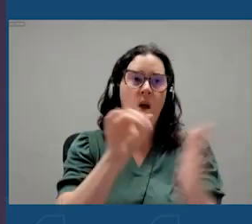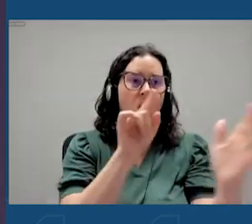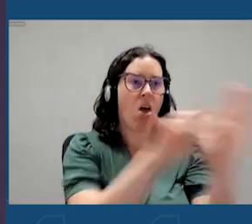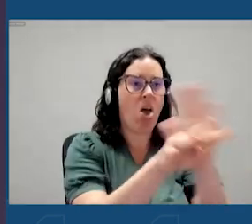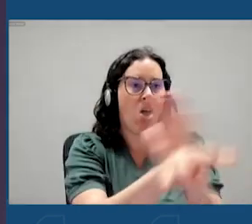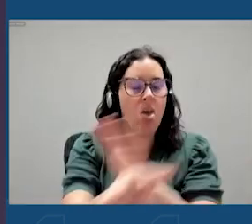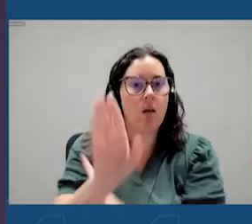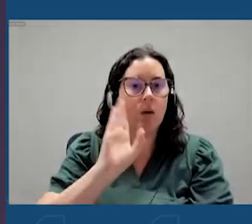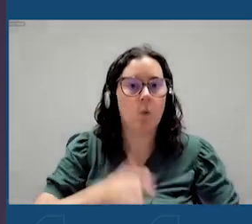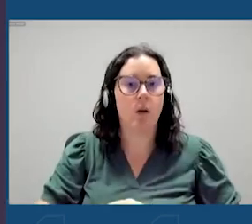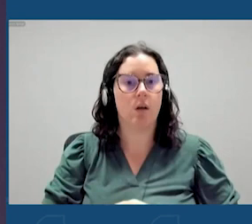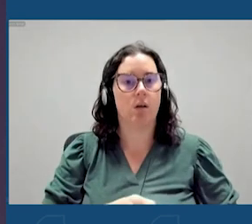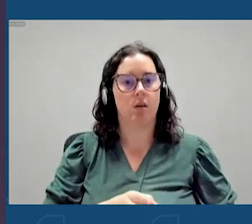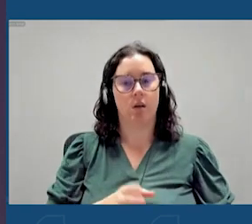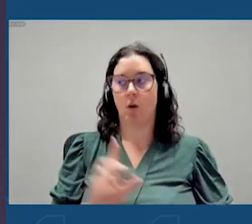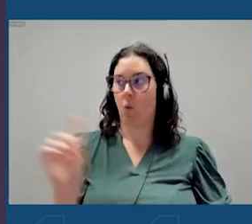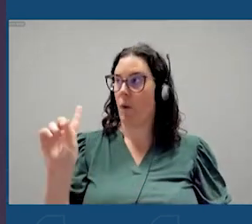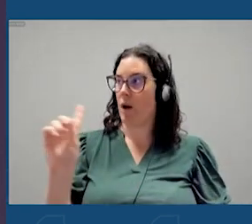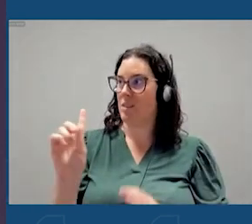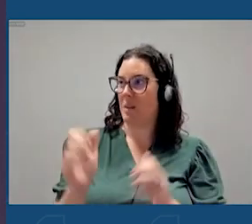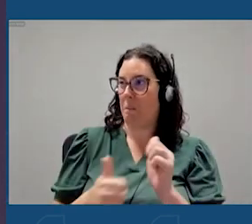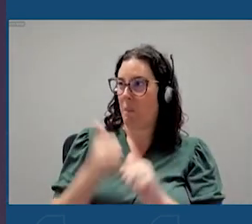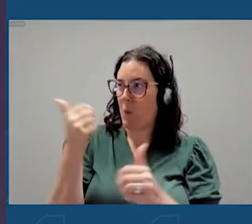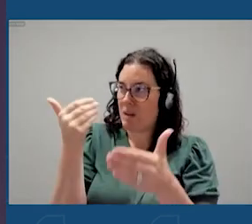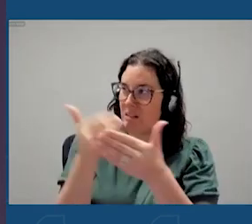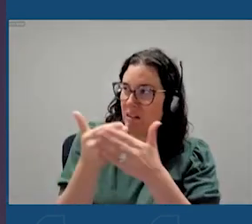closest black community from his home.